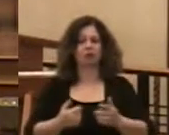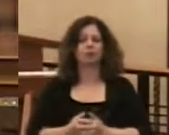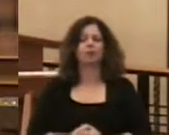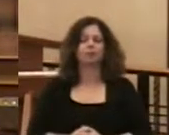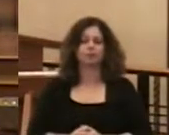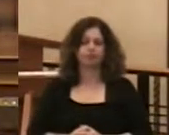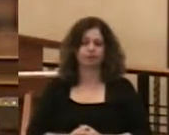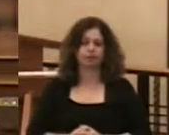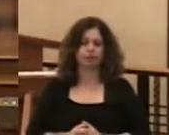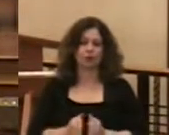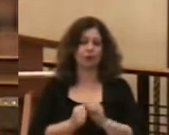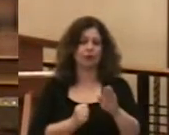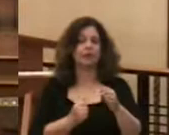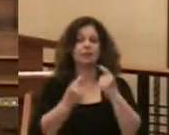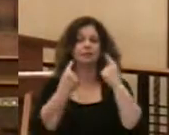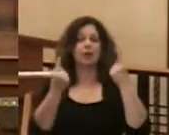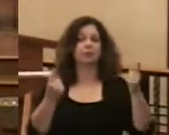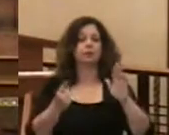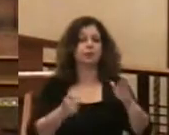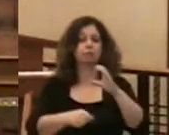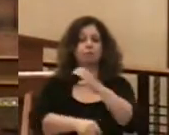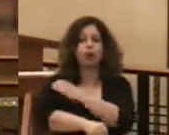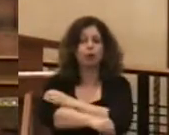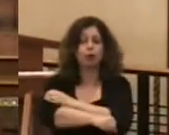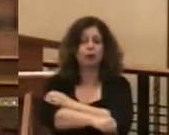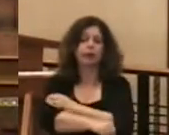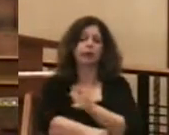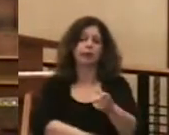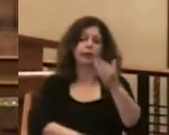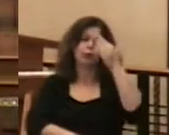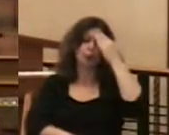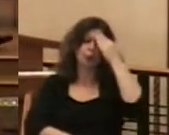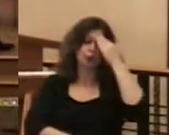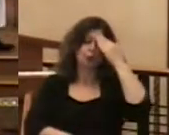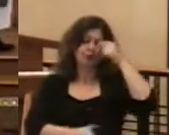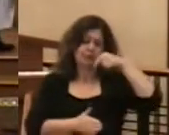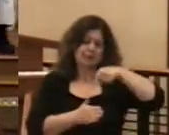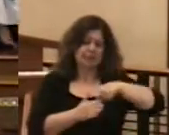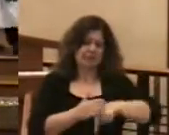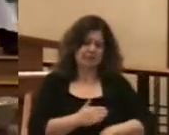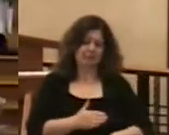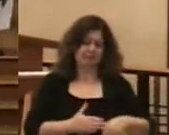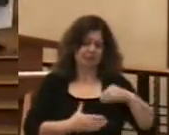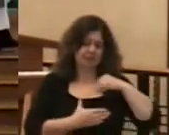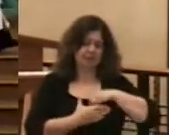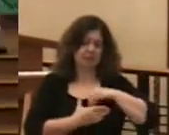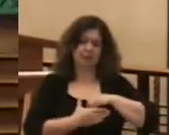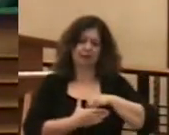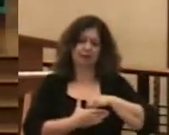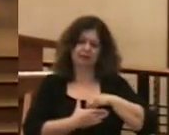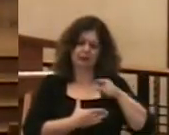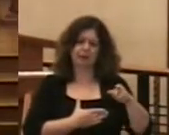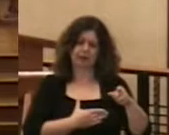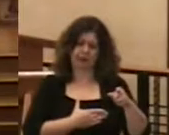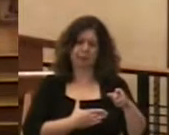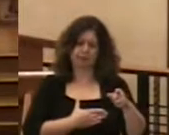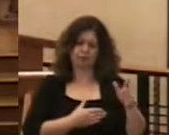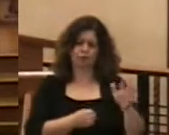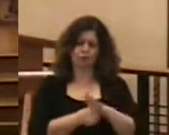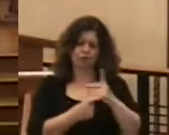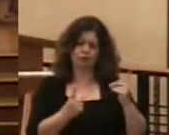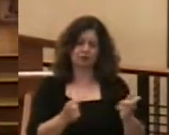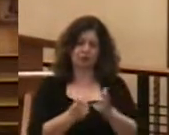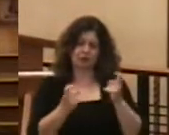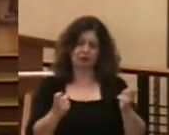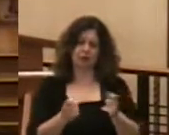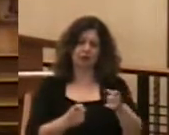In spite of his fame and his power, David knew deeply of his great sin. He